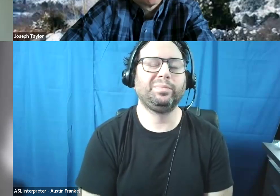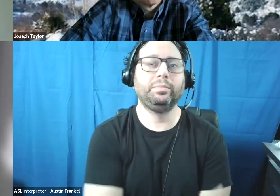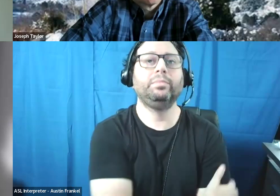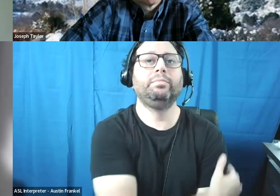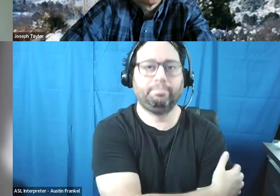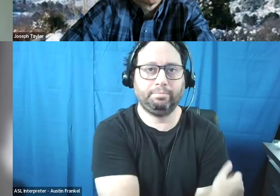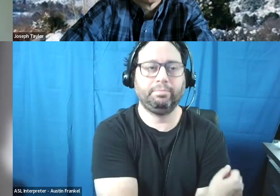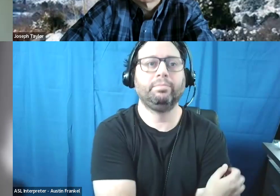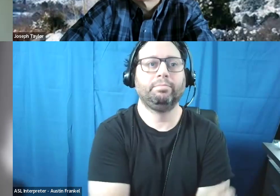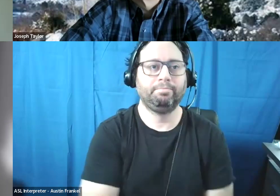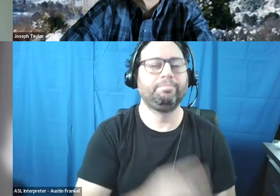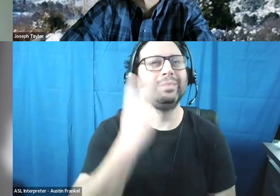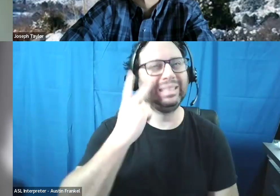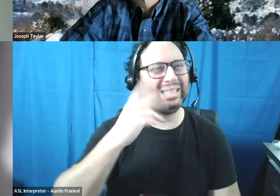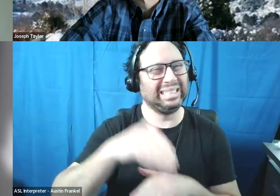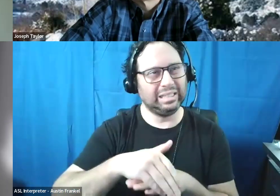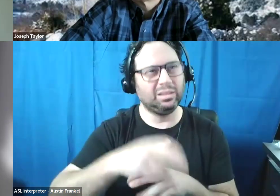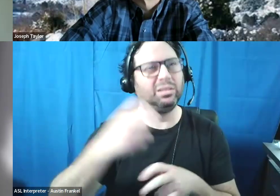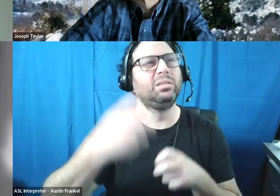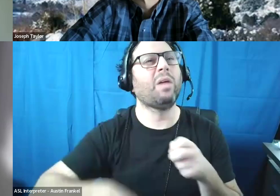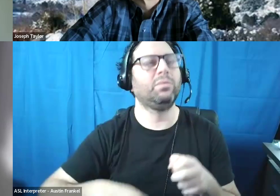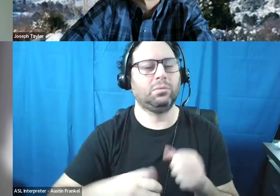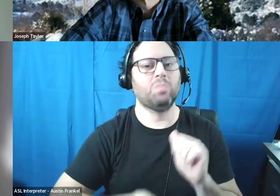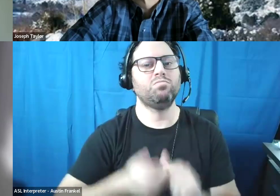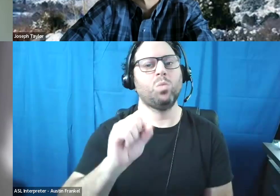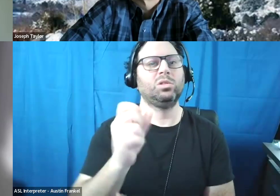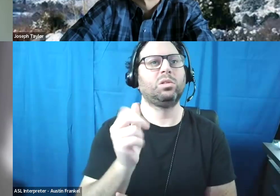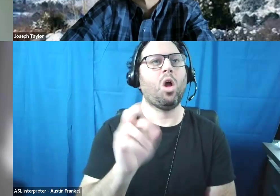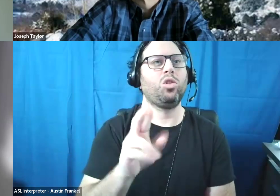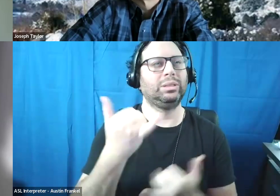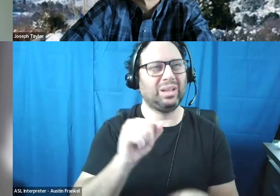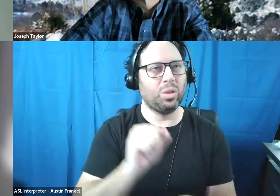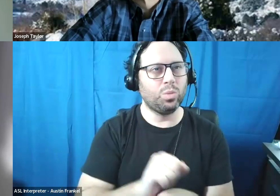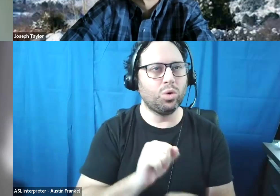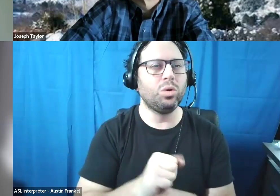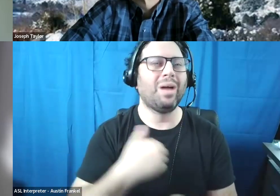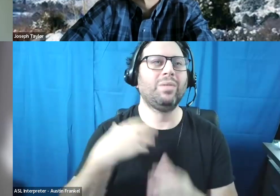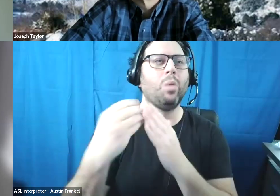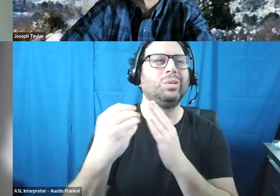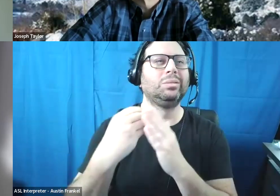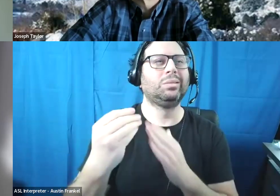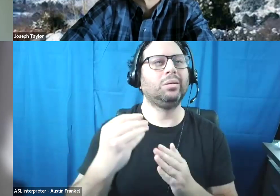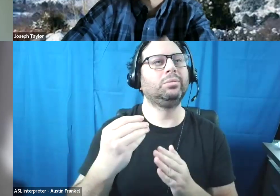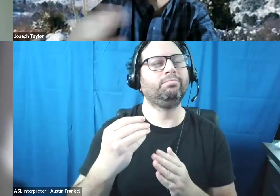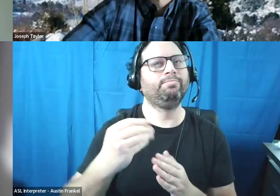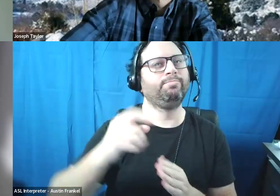Yes, I'm seeing, you know, evenings are tough given that most scholars still work and have outside obligations.